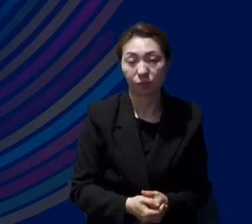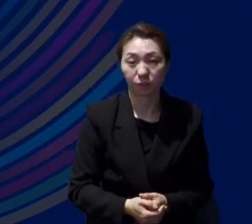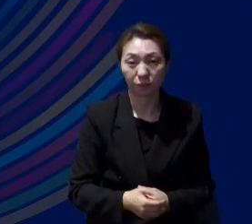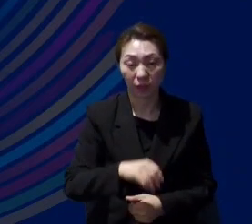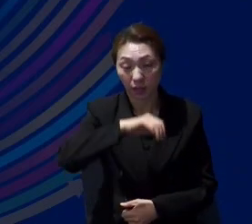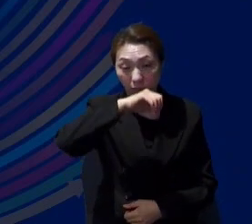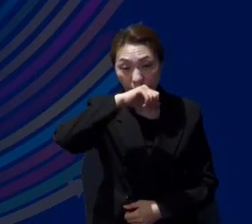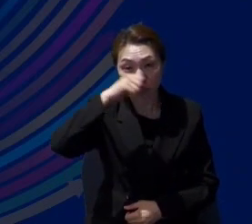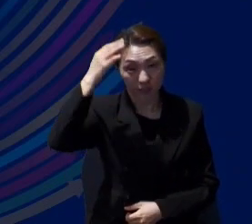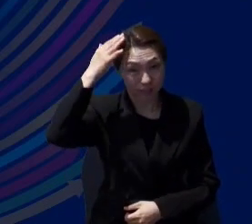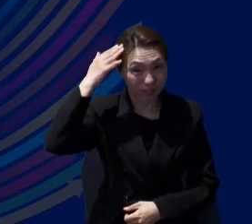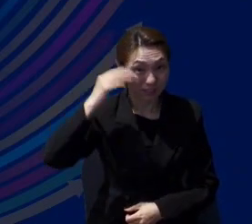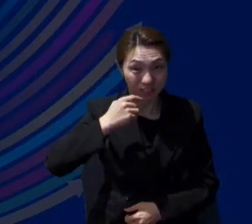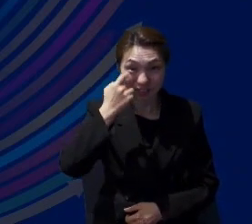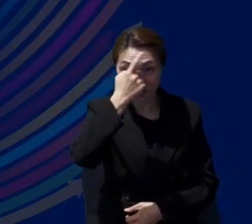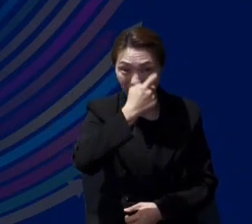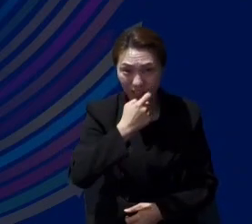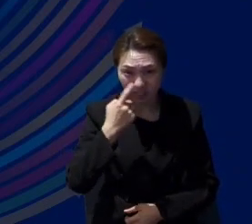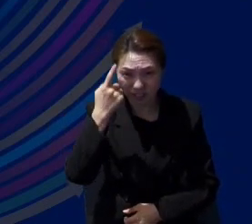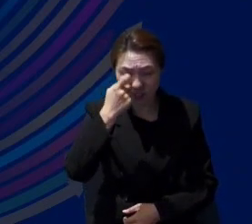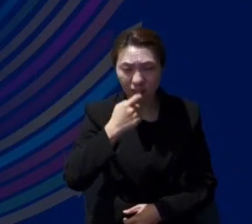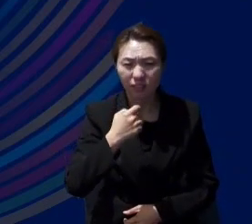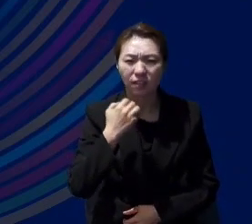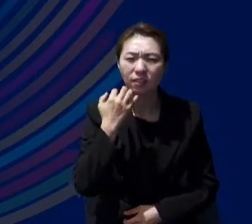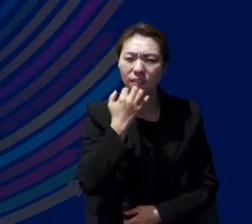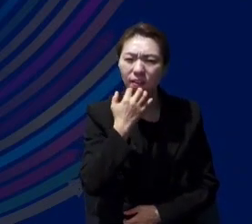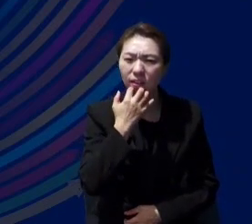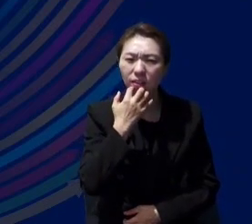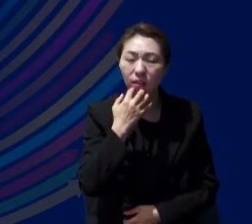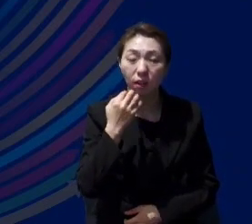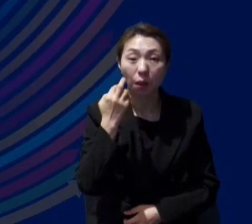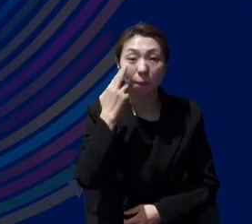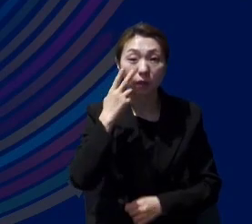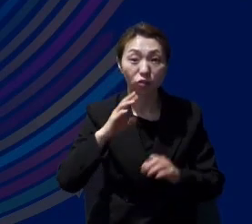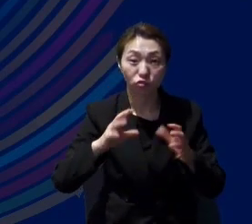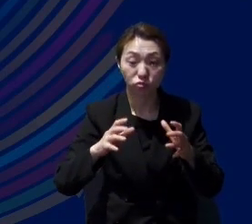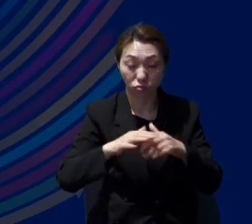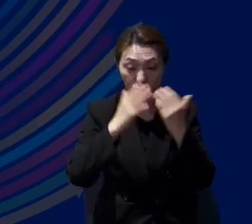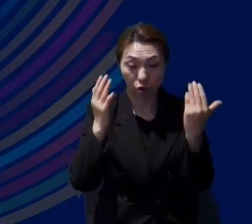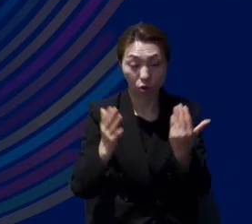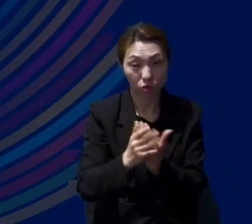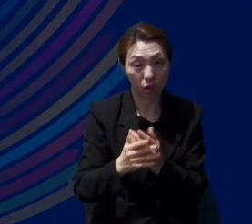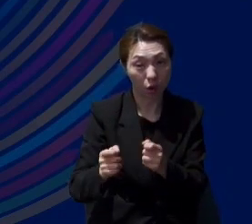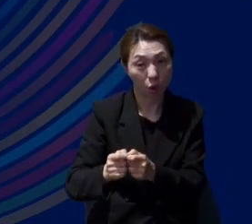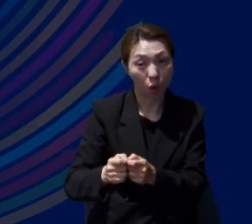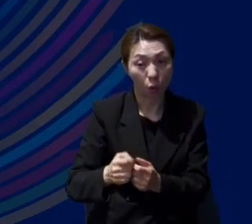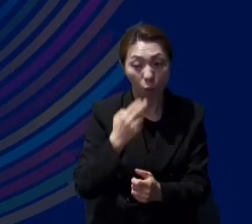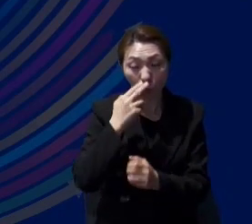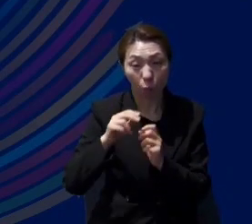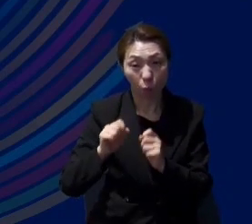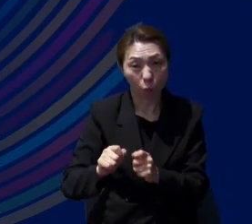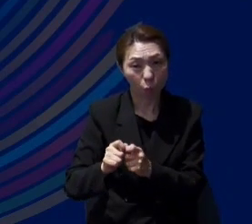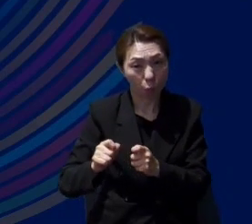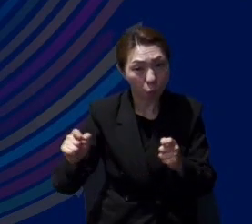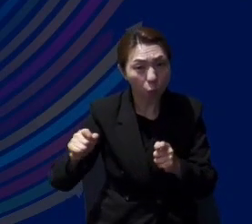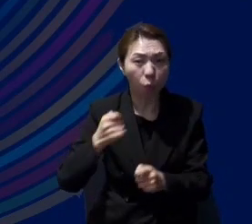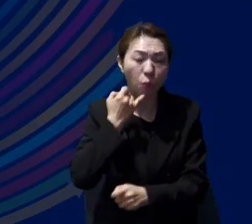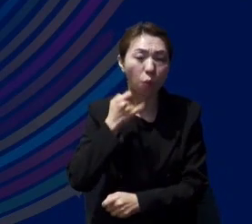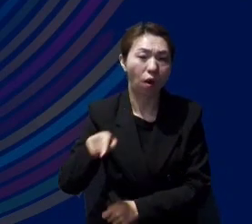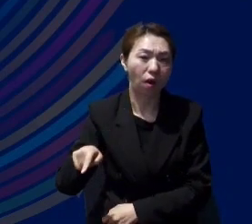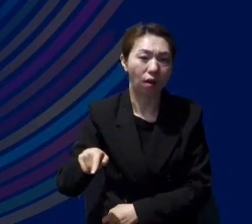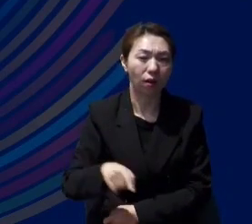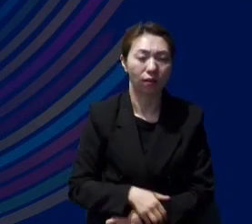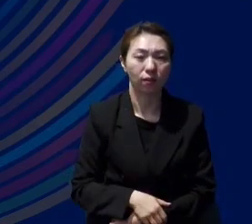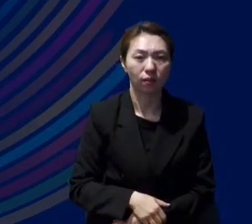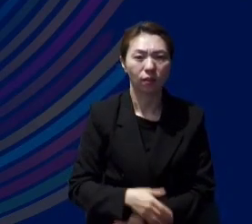increased pretty much everywhere in the US over this period, which is a good thing. But the size of those increases were really variable. So you have places where